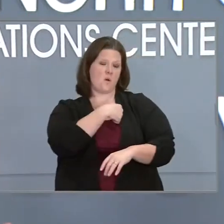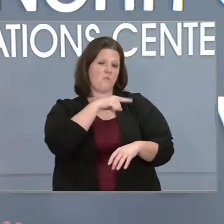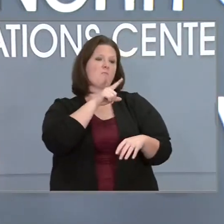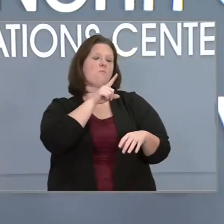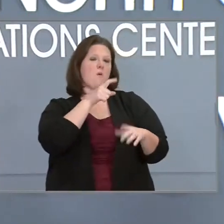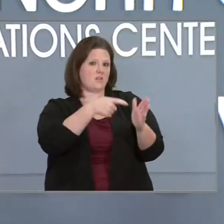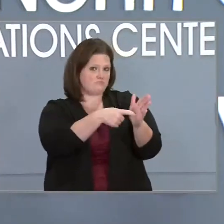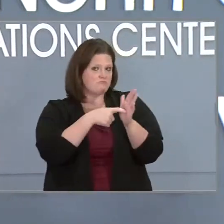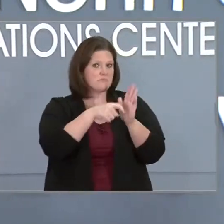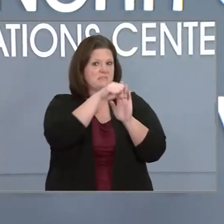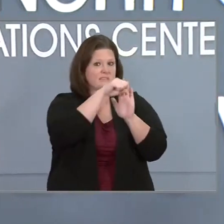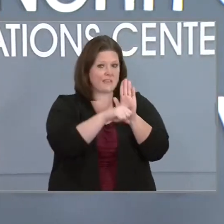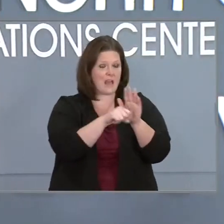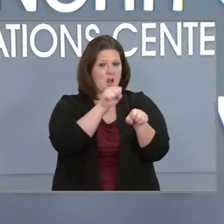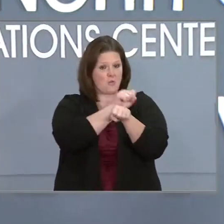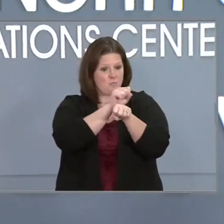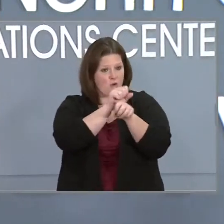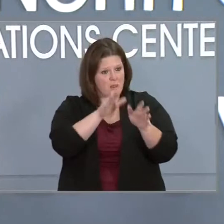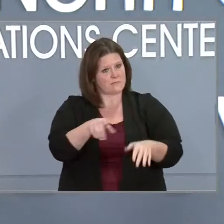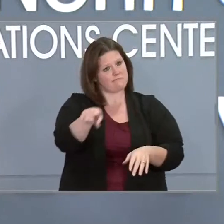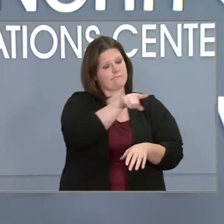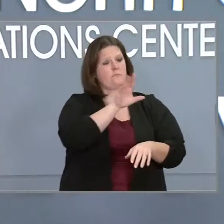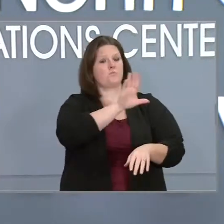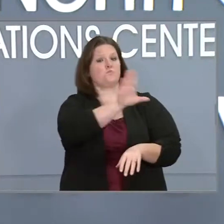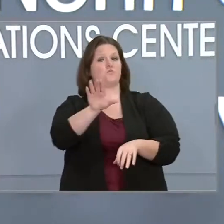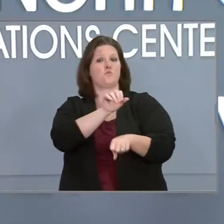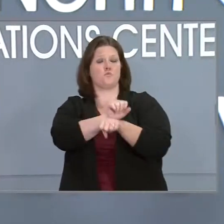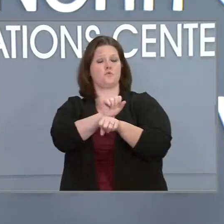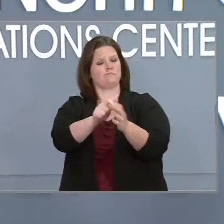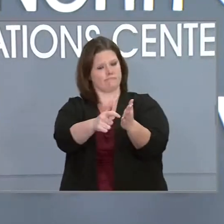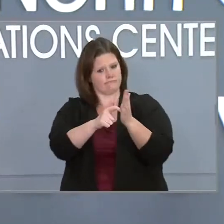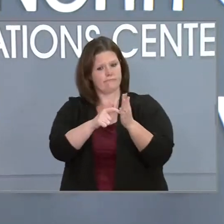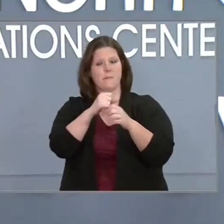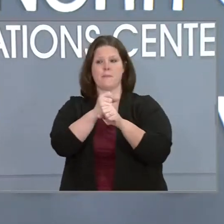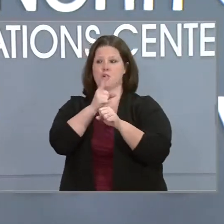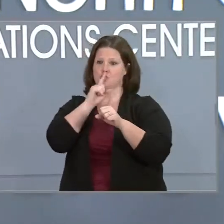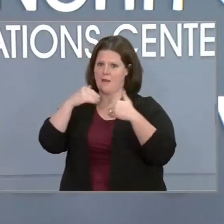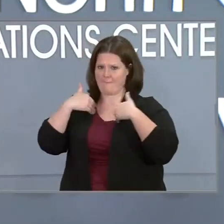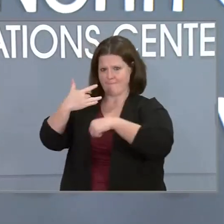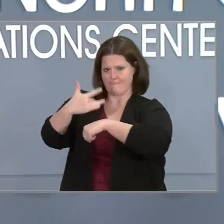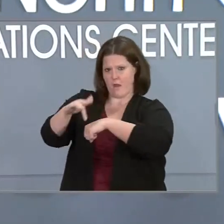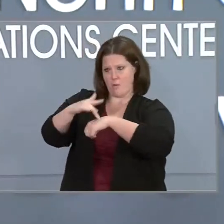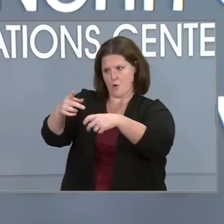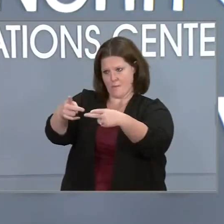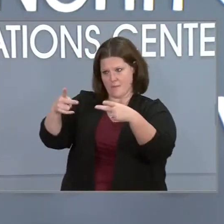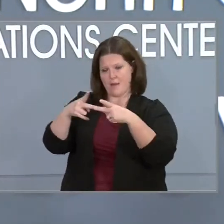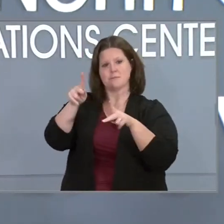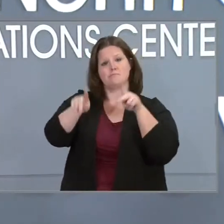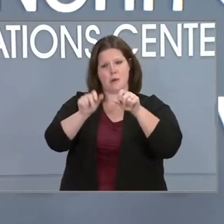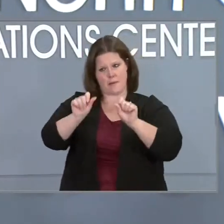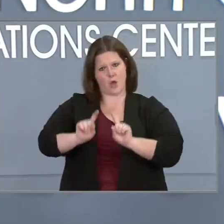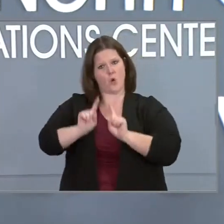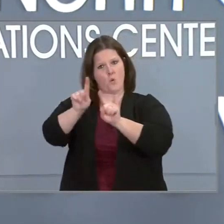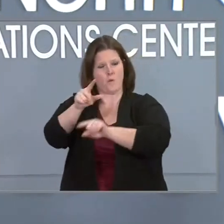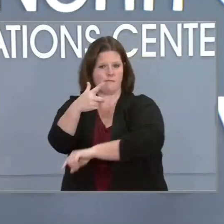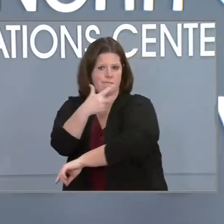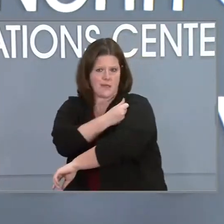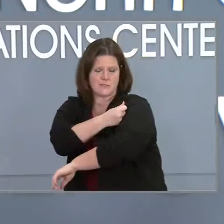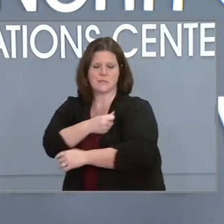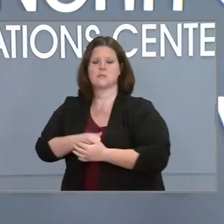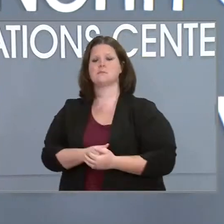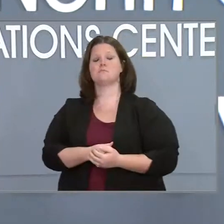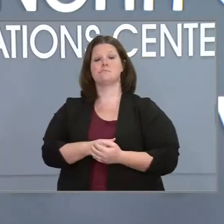that vaccinations are available all across our state. It's pretty clear that people